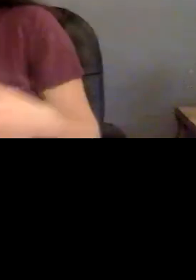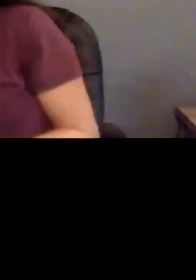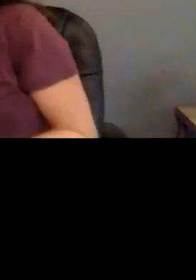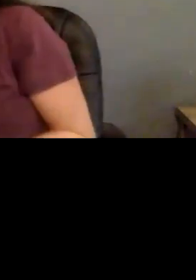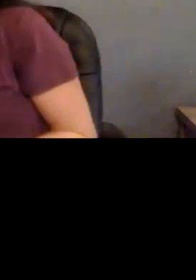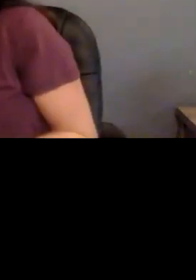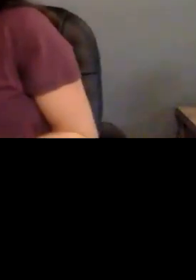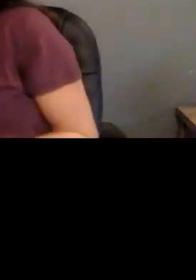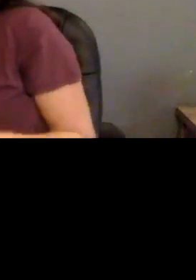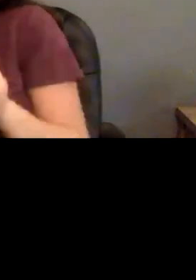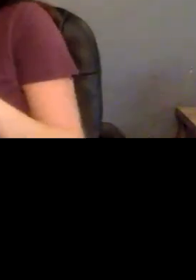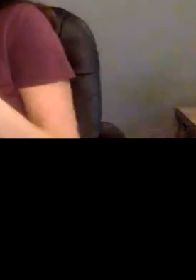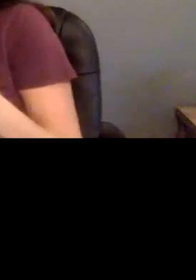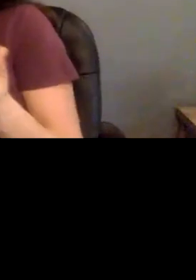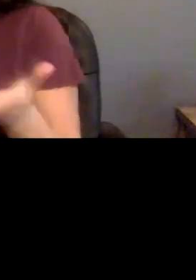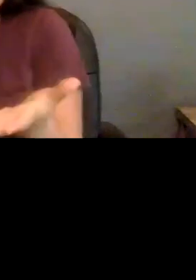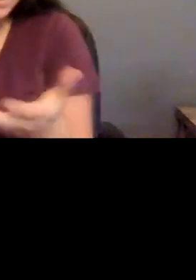those populations?